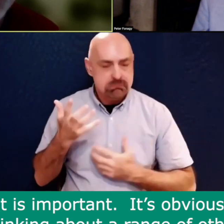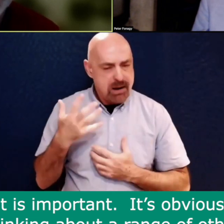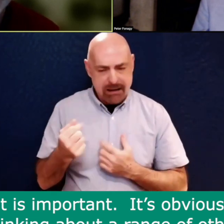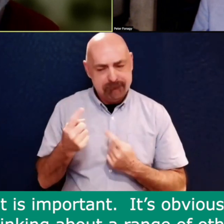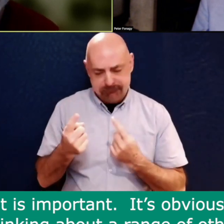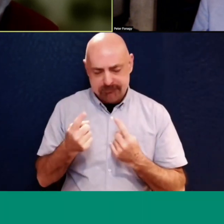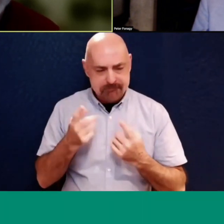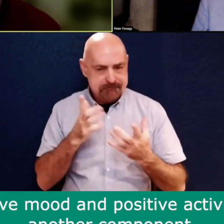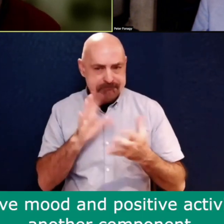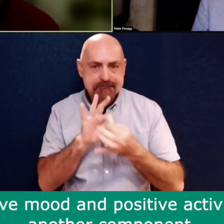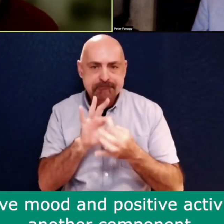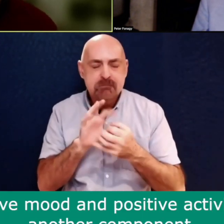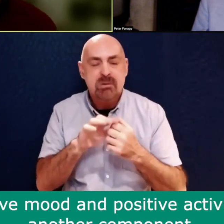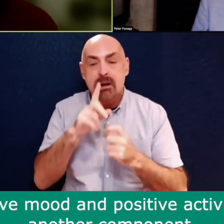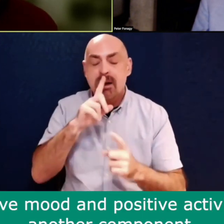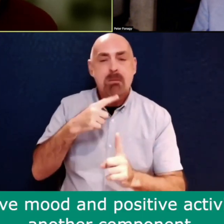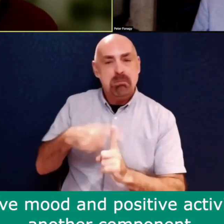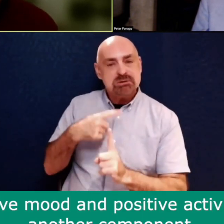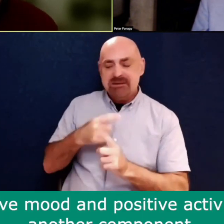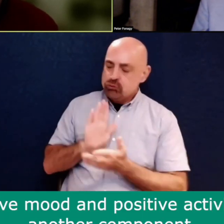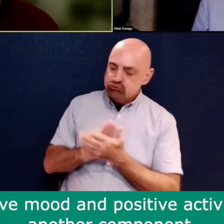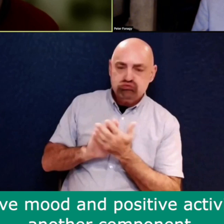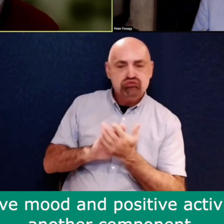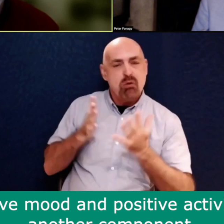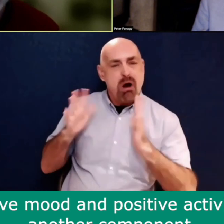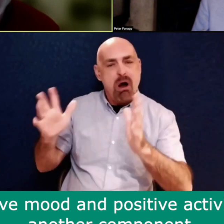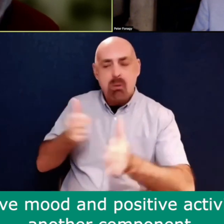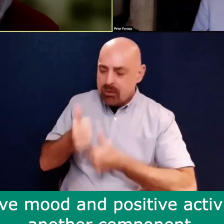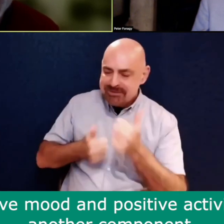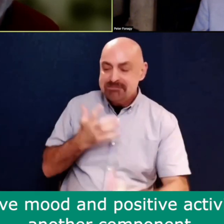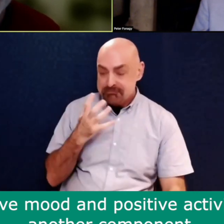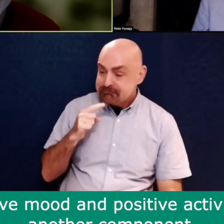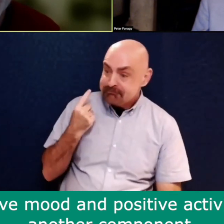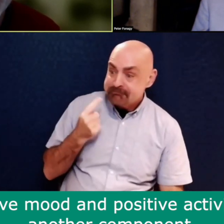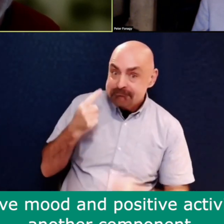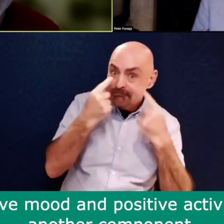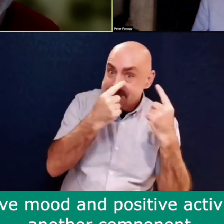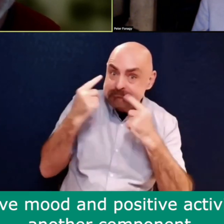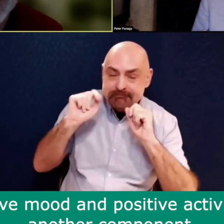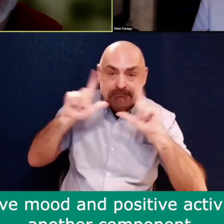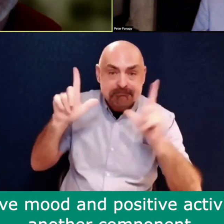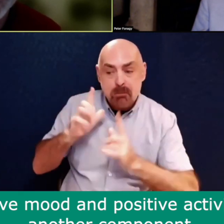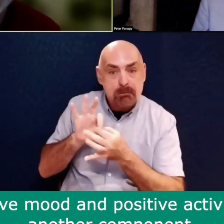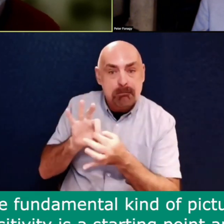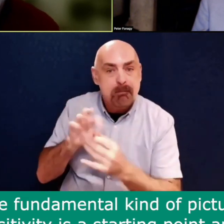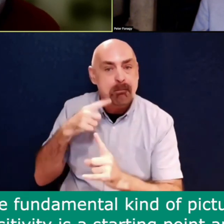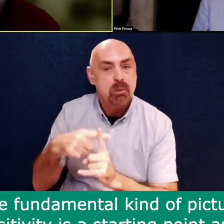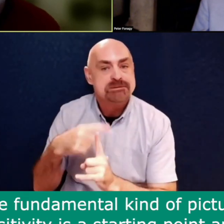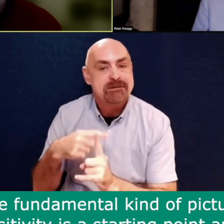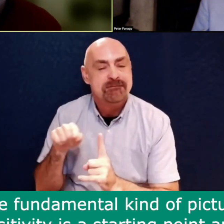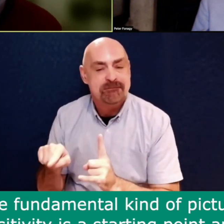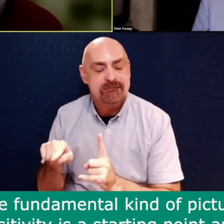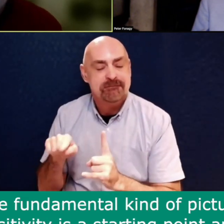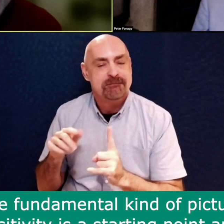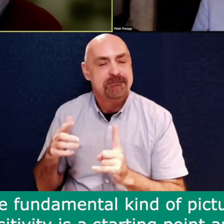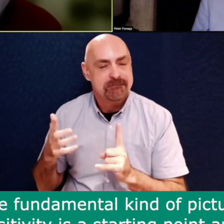elements of interaction. So positivity and positive mood and positive activity within interactions is another component. So I